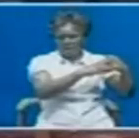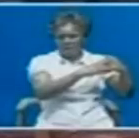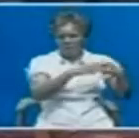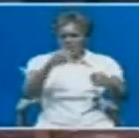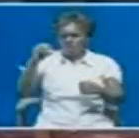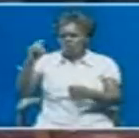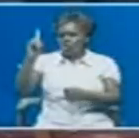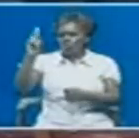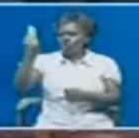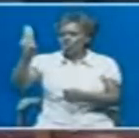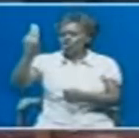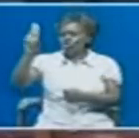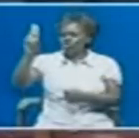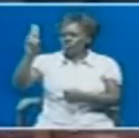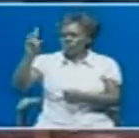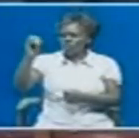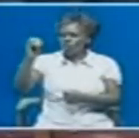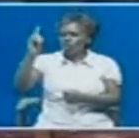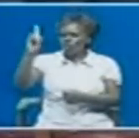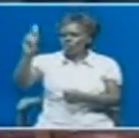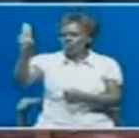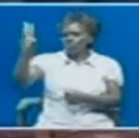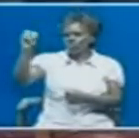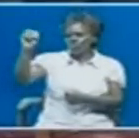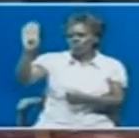Odumbe. Yes. Mm. It was a big thing. It was the best thing since sliced bread.